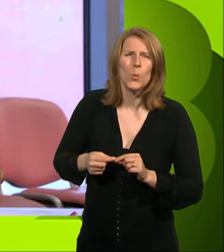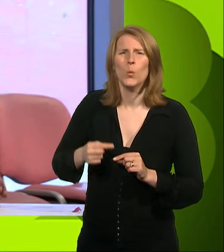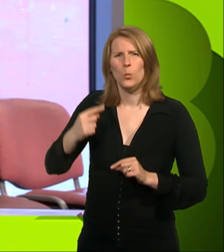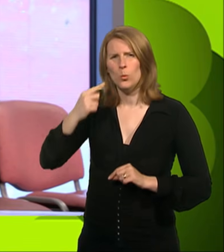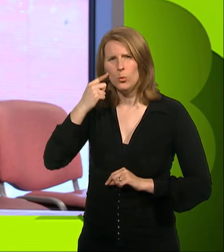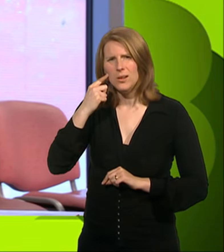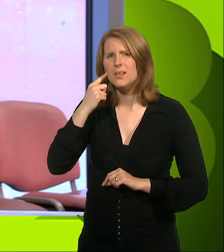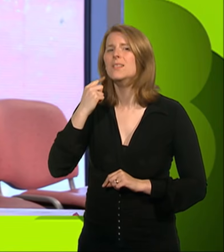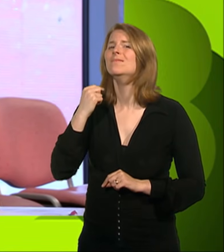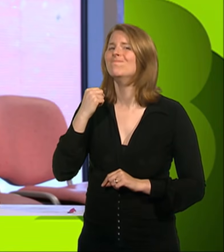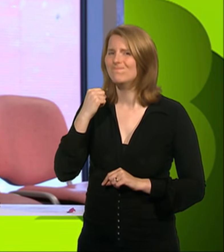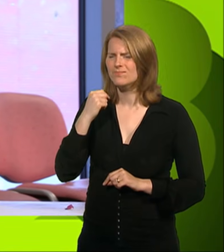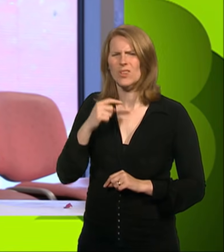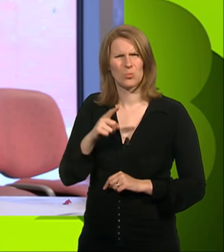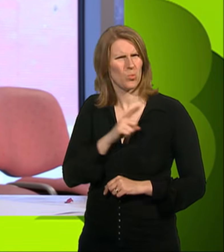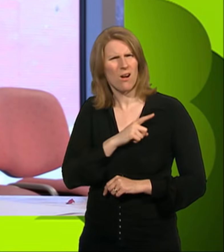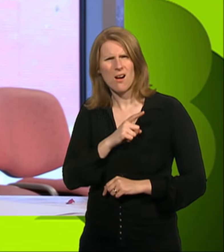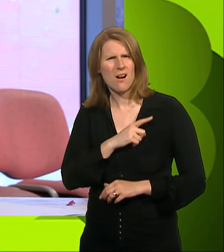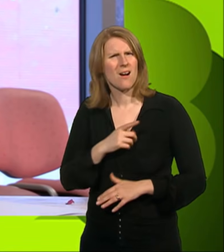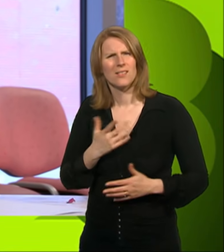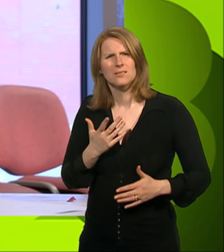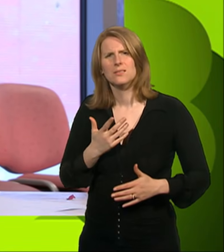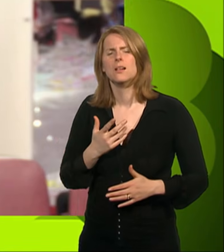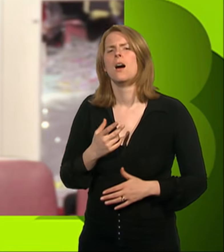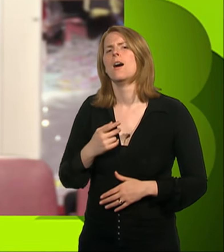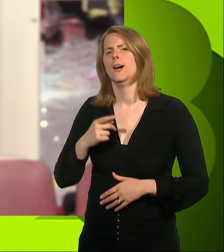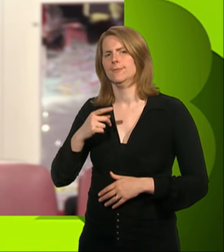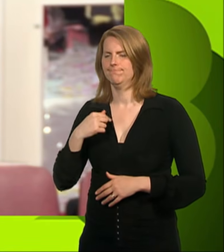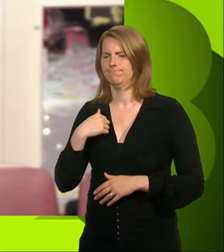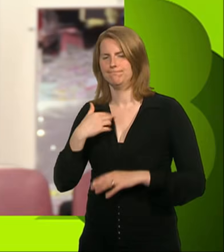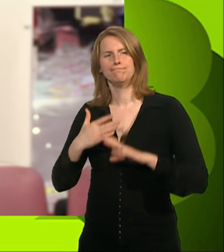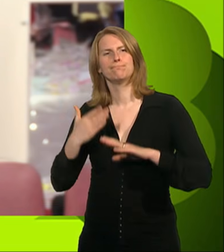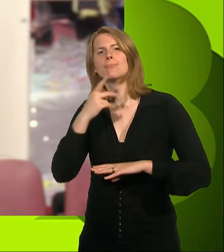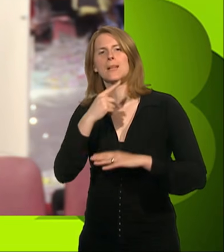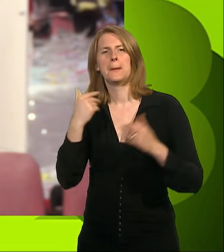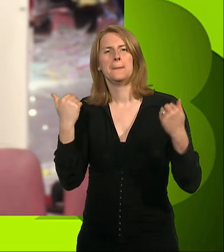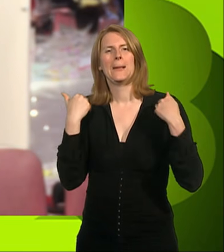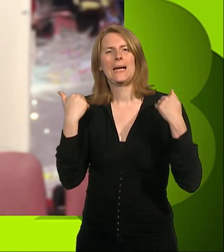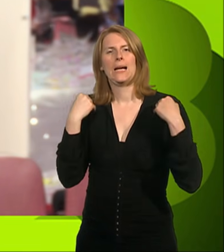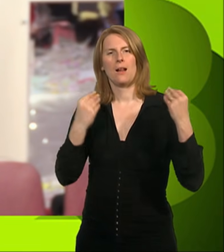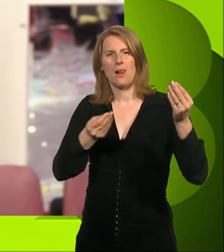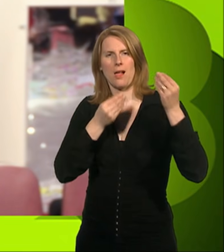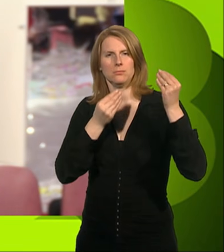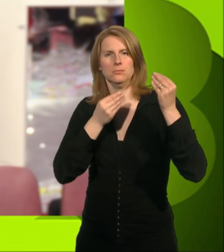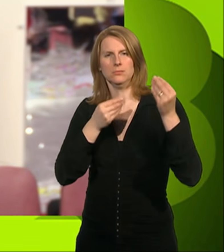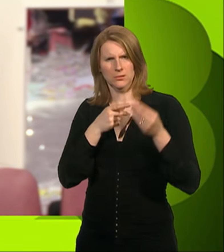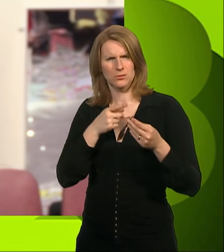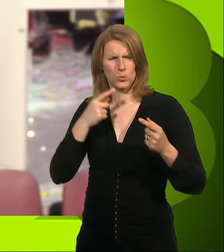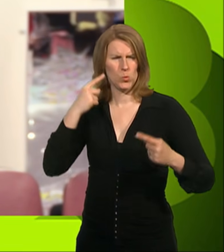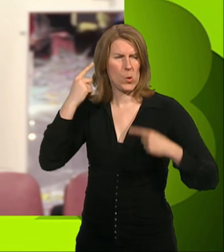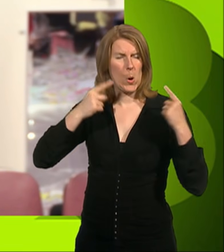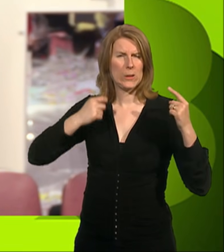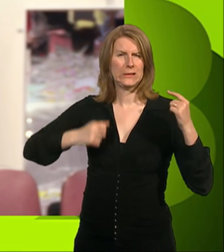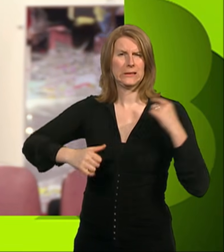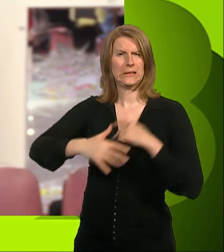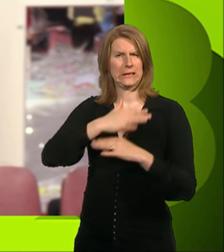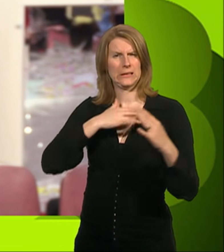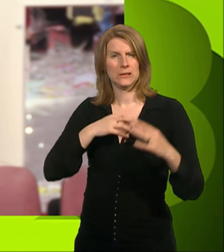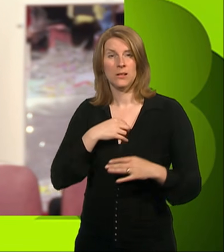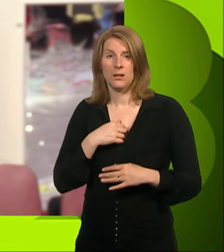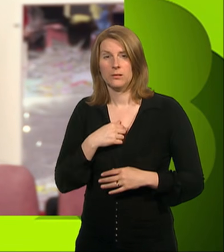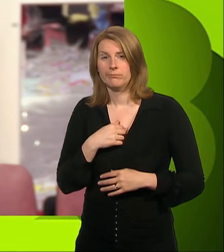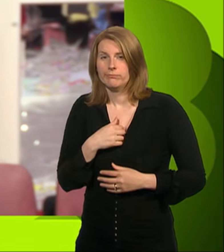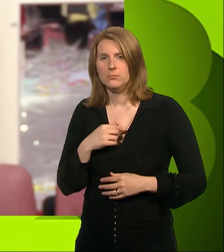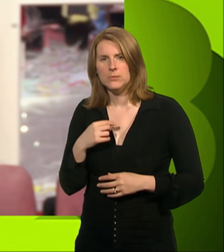in his... I know, I'm joking. And the stone is in your ear because... I popped it in my ear because it was too noisy